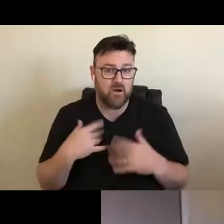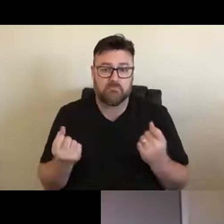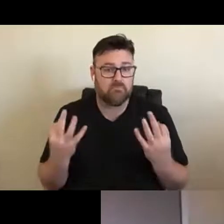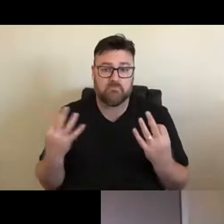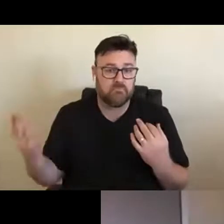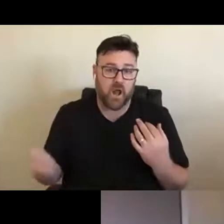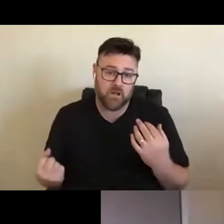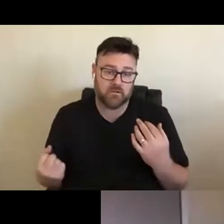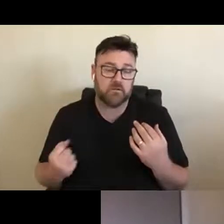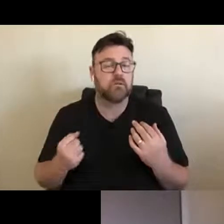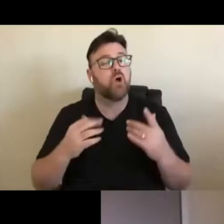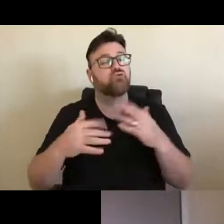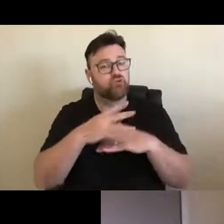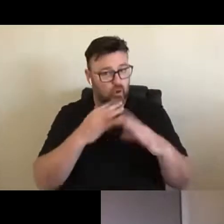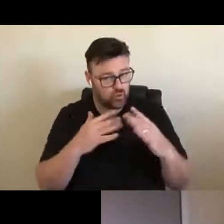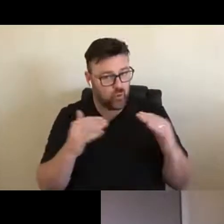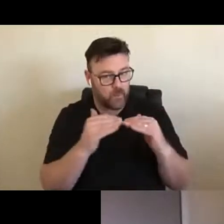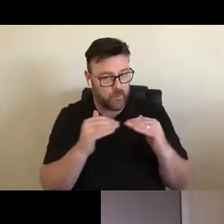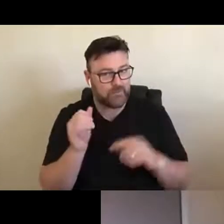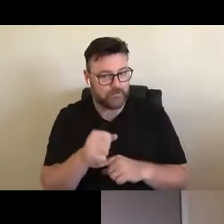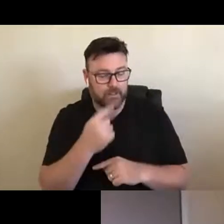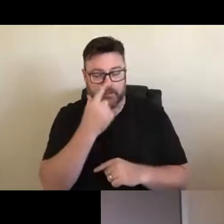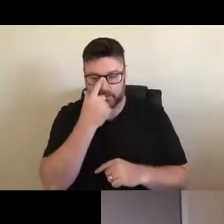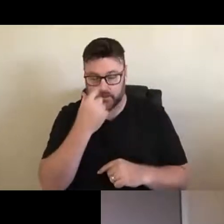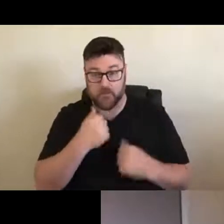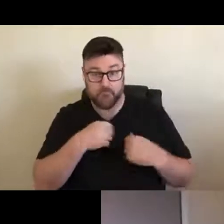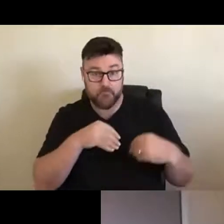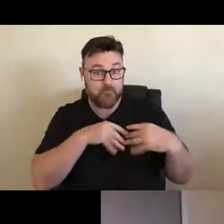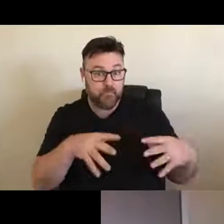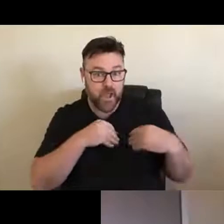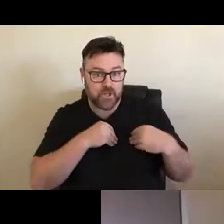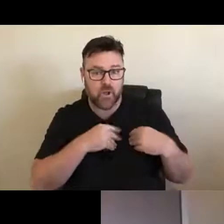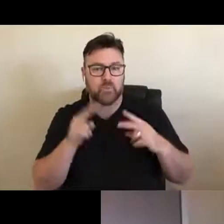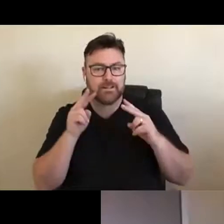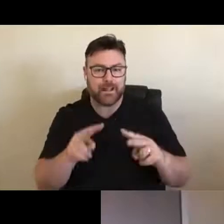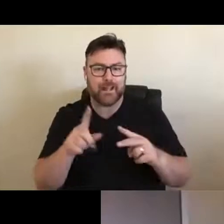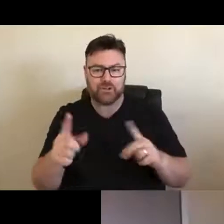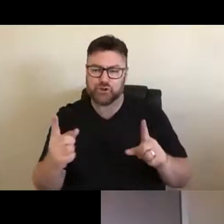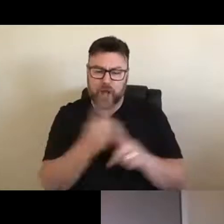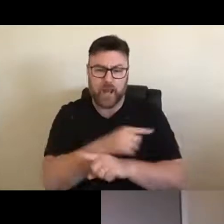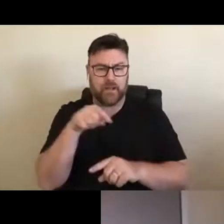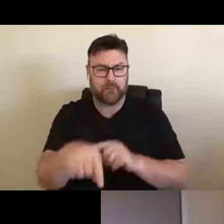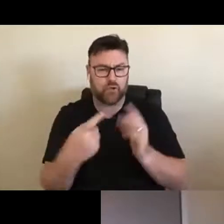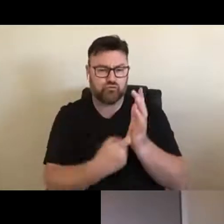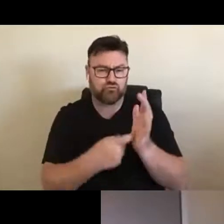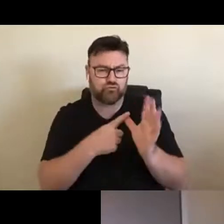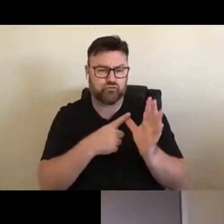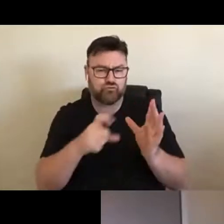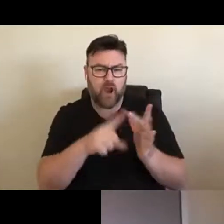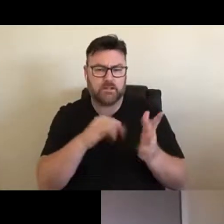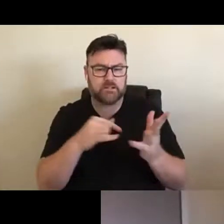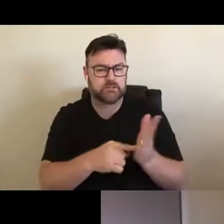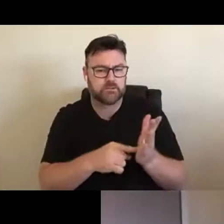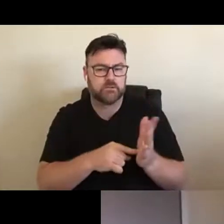get paid, but my passion is to see change in this extremely racist country and to see